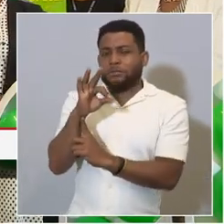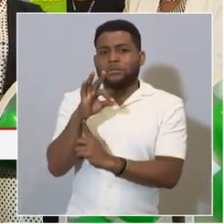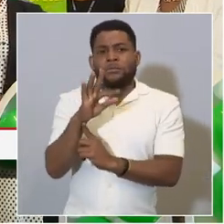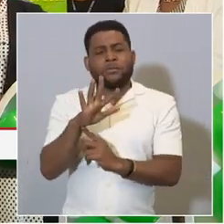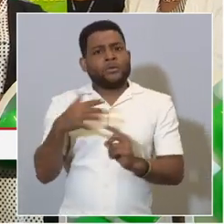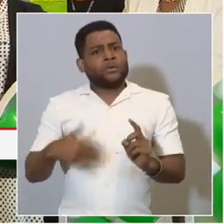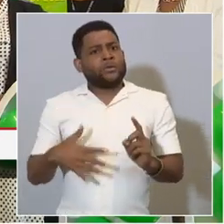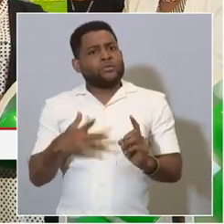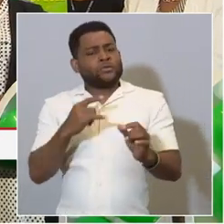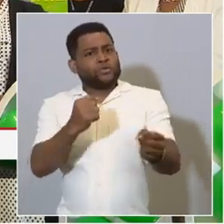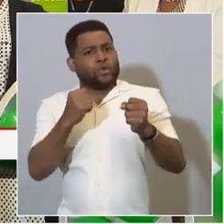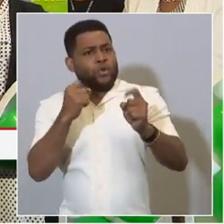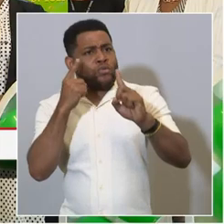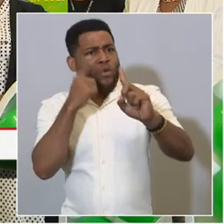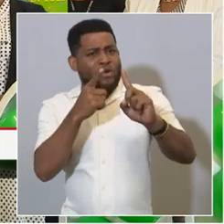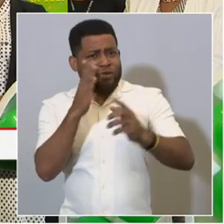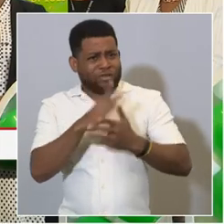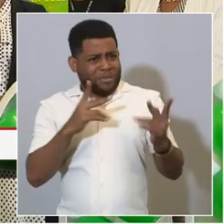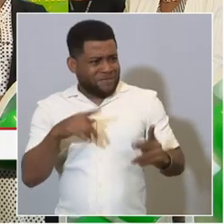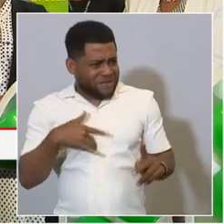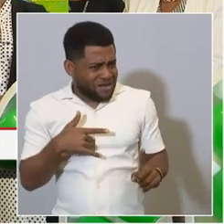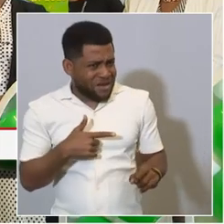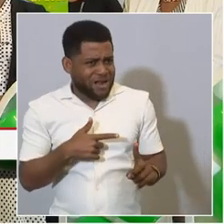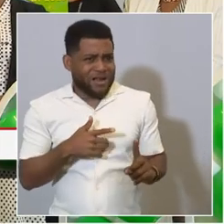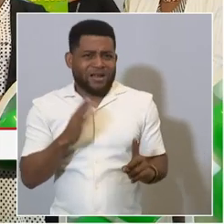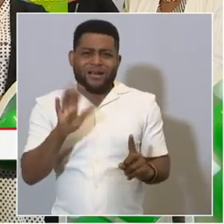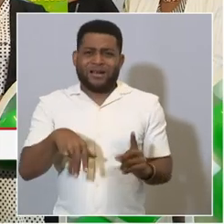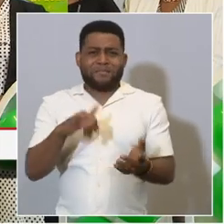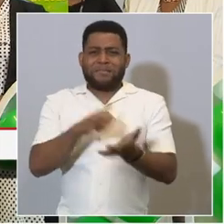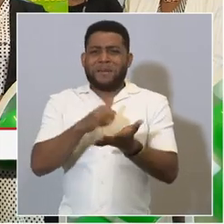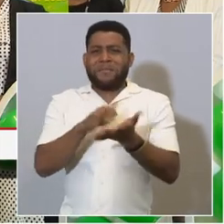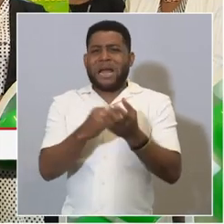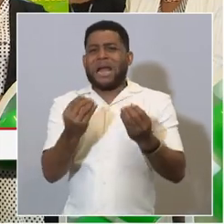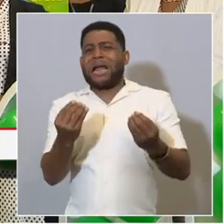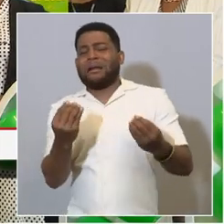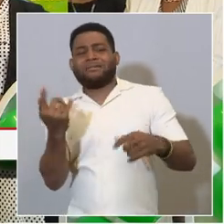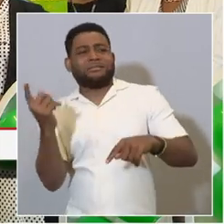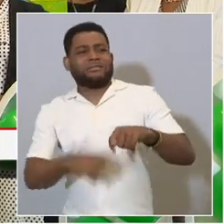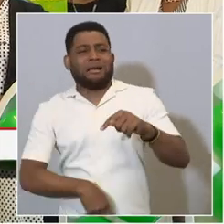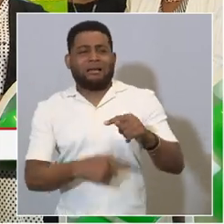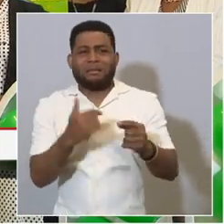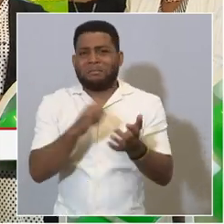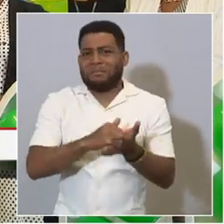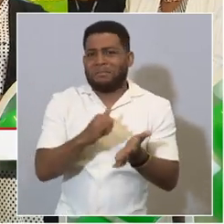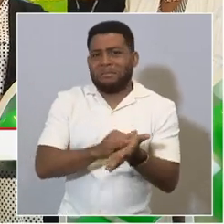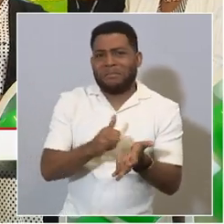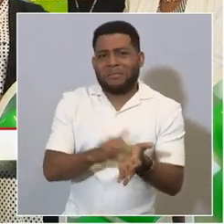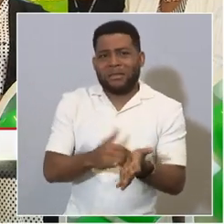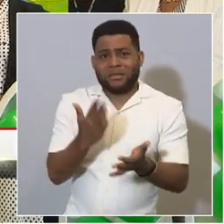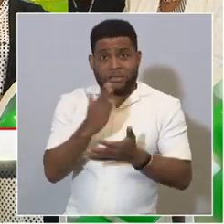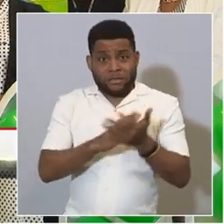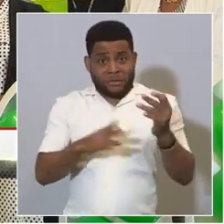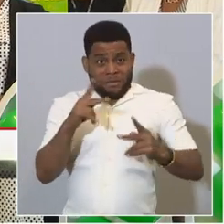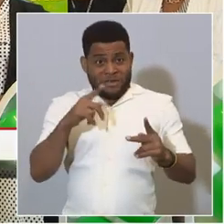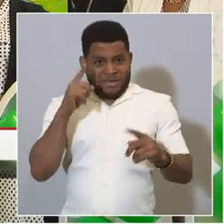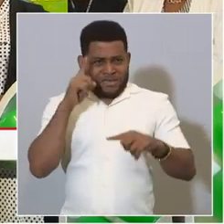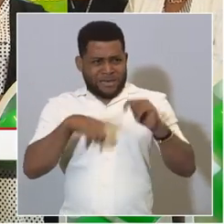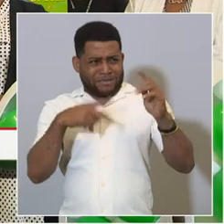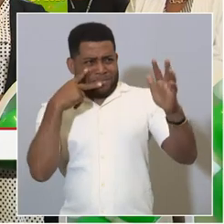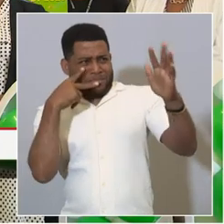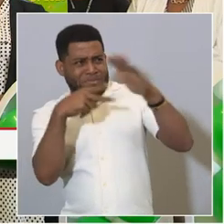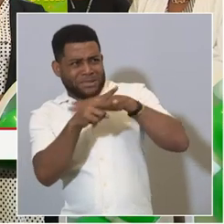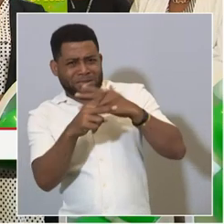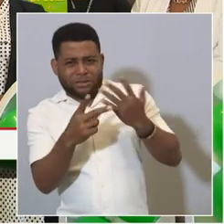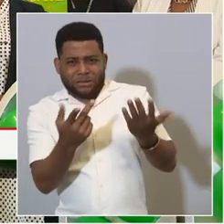but some people I think thought it was unrealistic, right? And unless they could see into the future, they were calling it unrealistic before